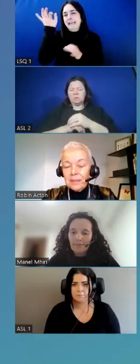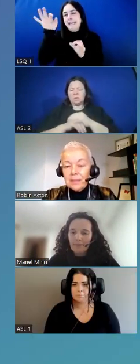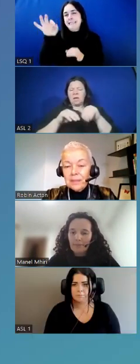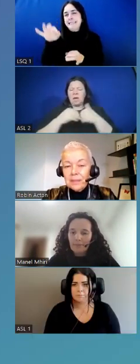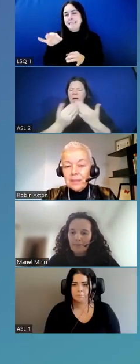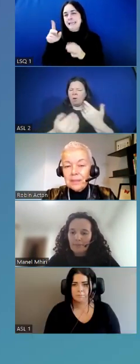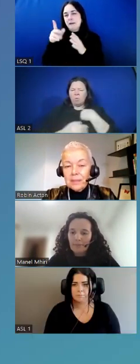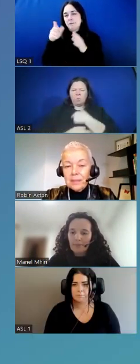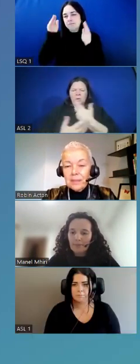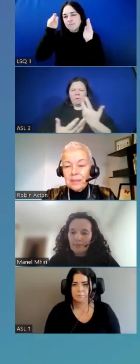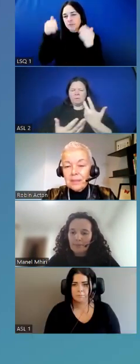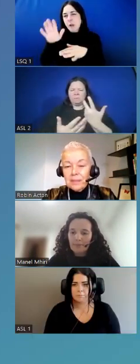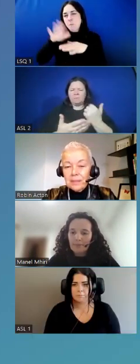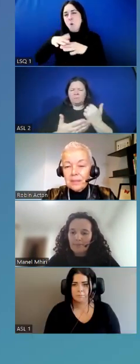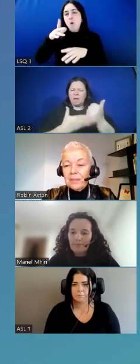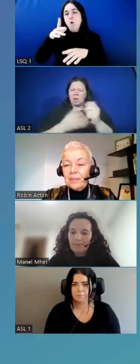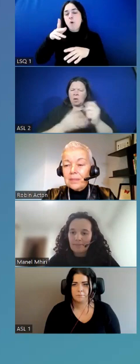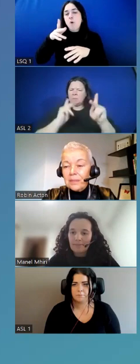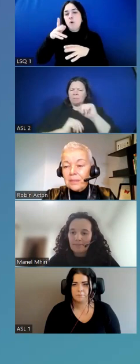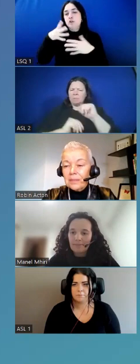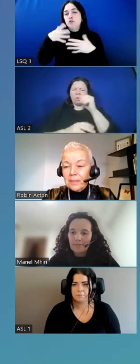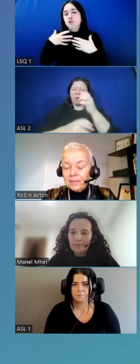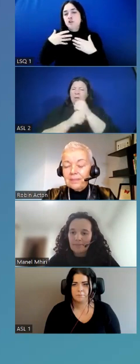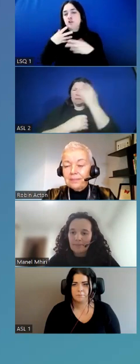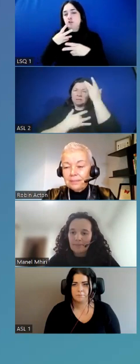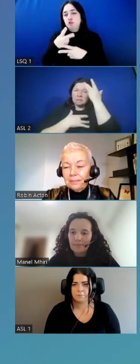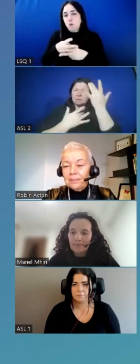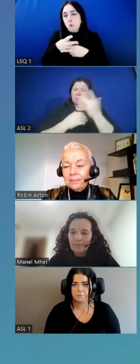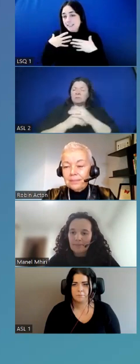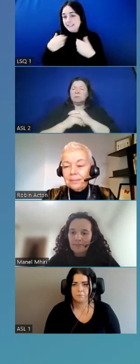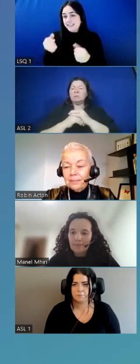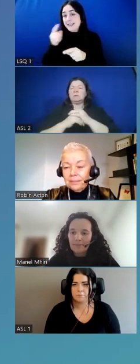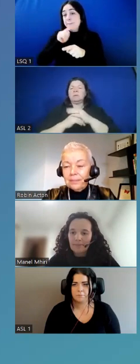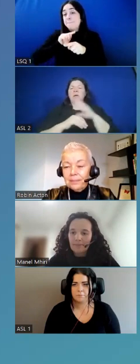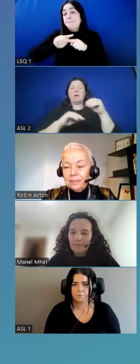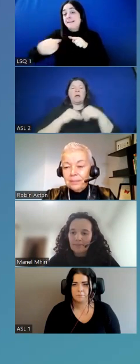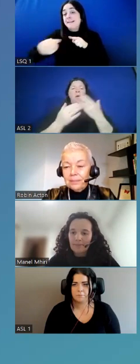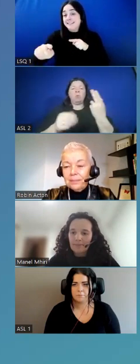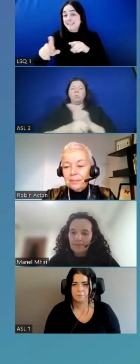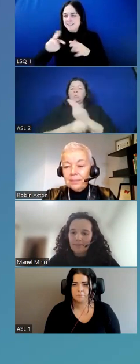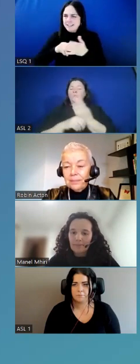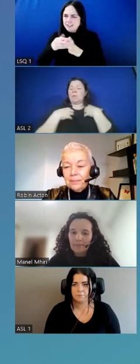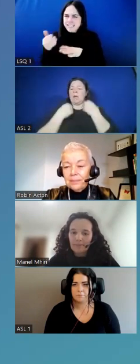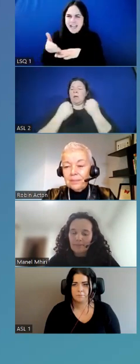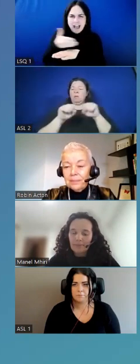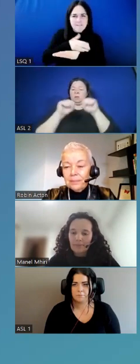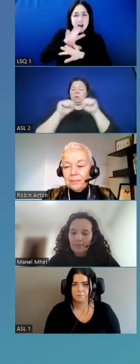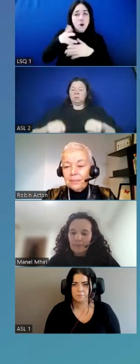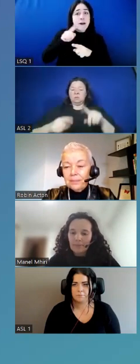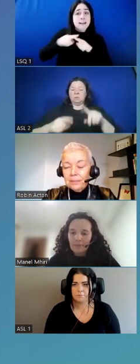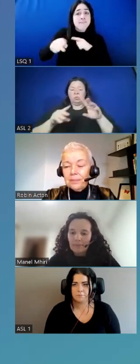do we help people not get sick, and how do we use our health systems to